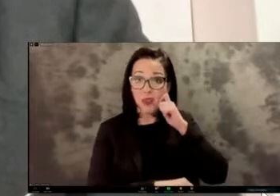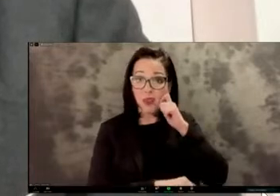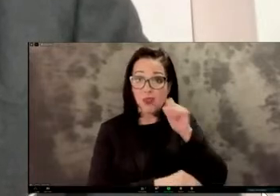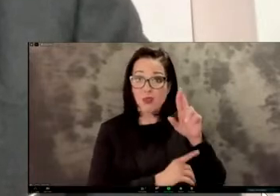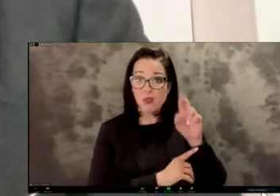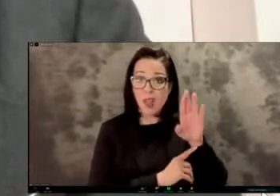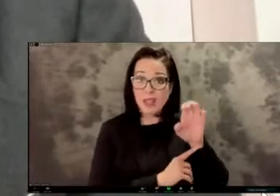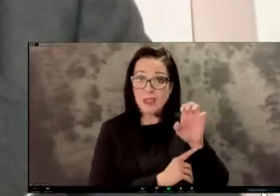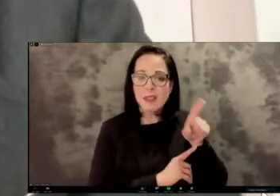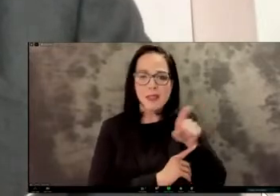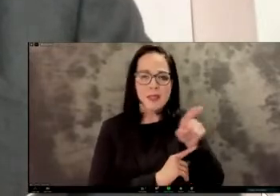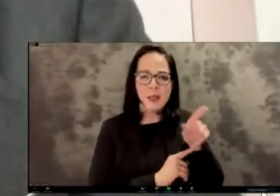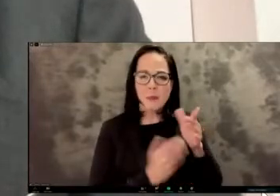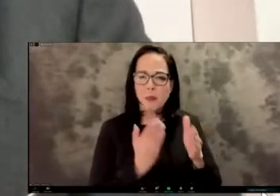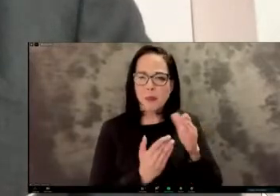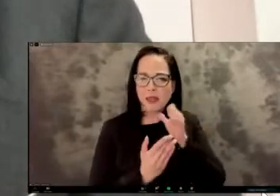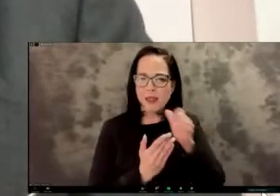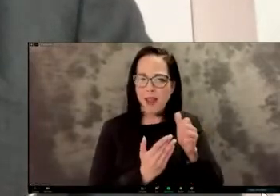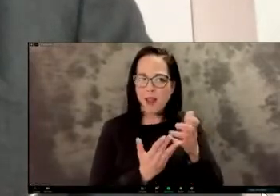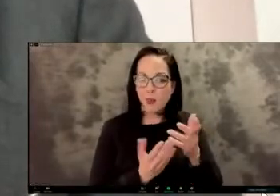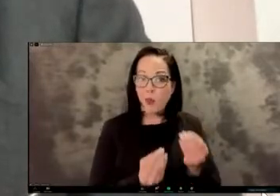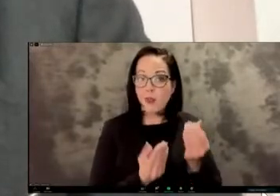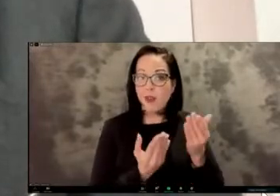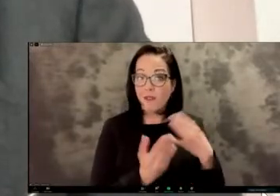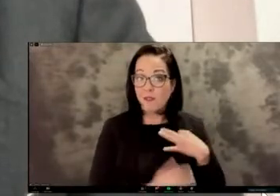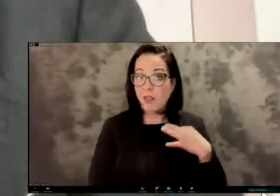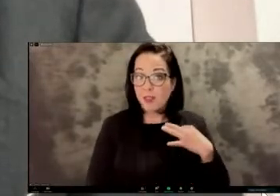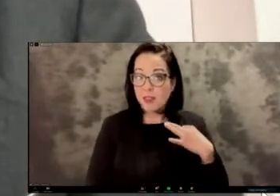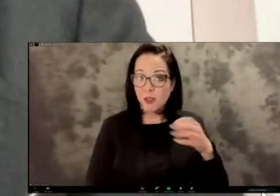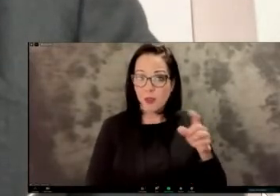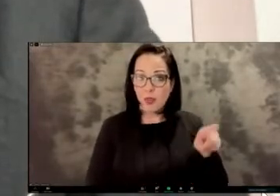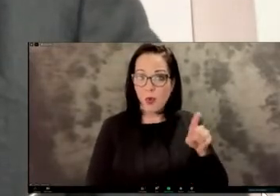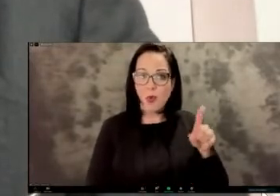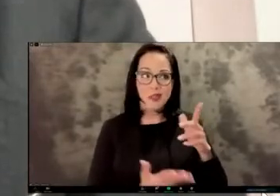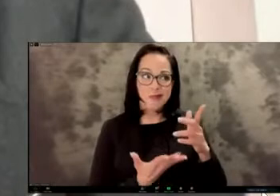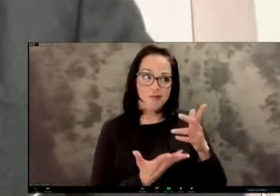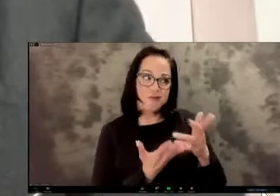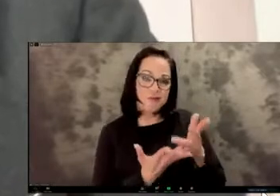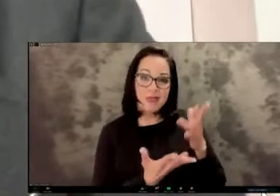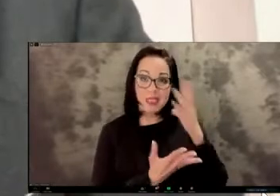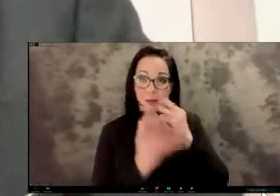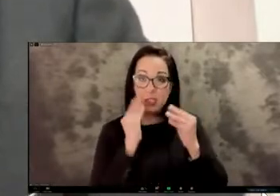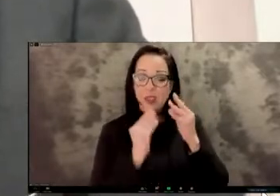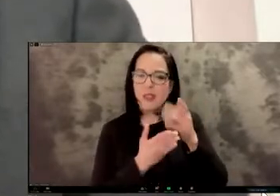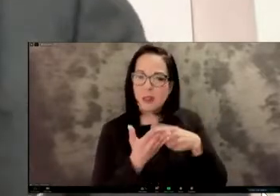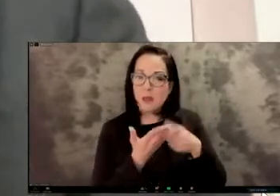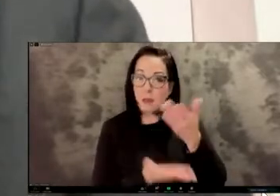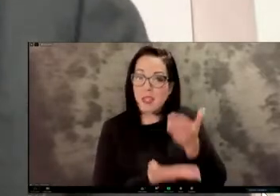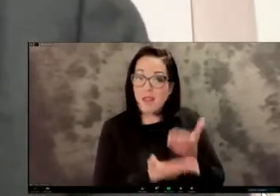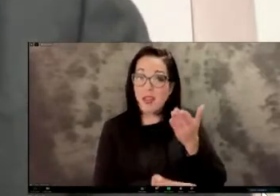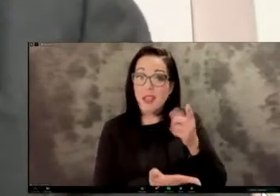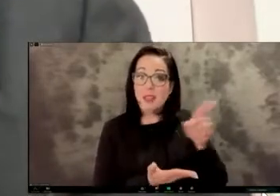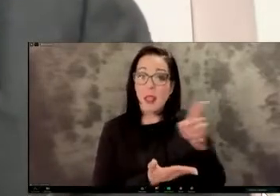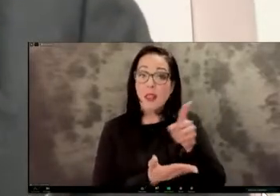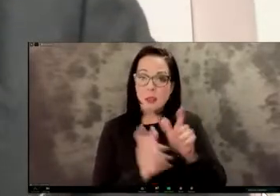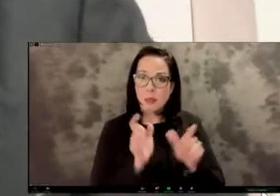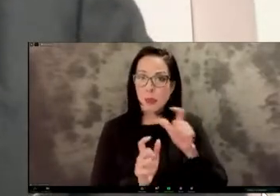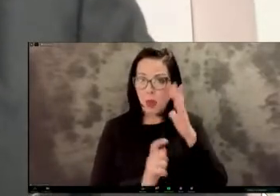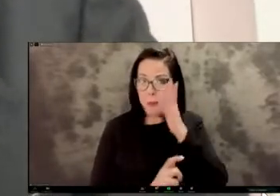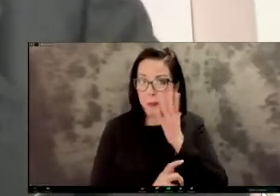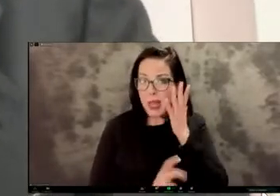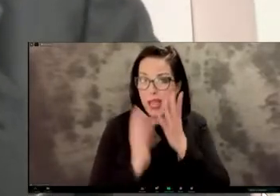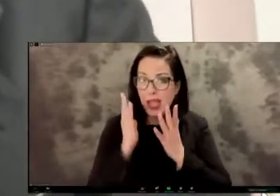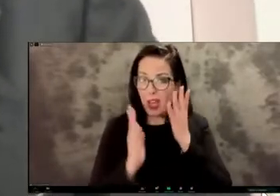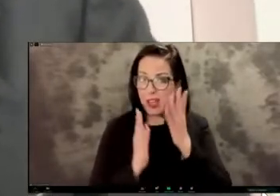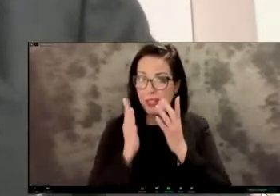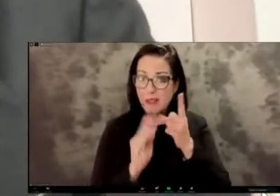to volunteer these experiences. Sometimes there's some evidence to suggest that people are embarrassed by them and think